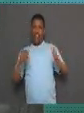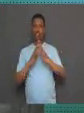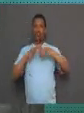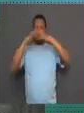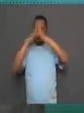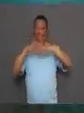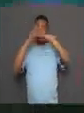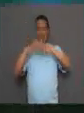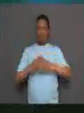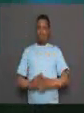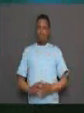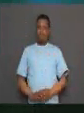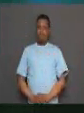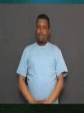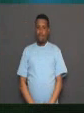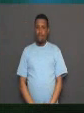industry.